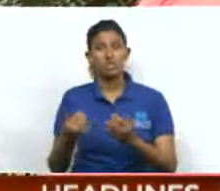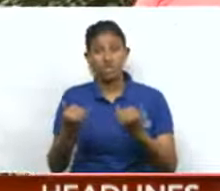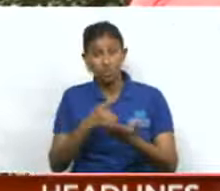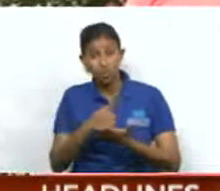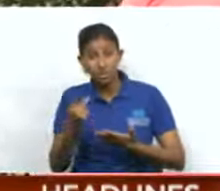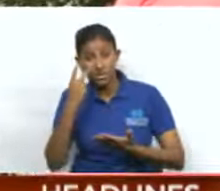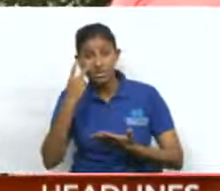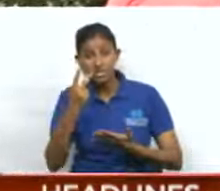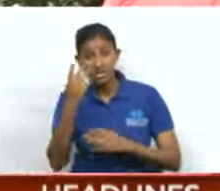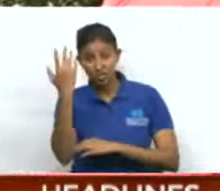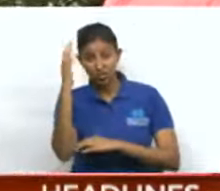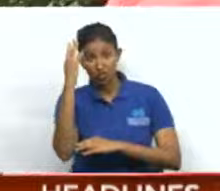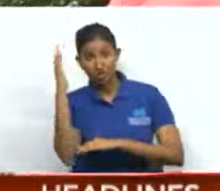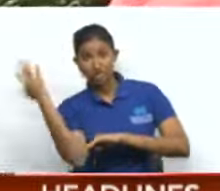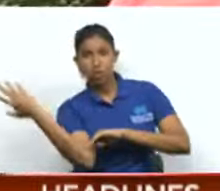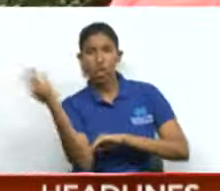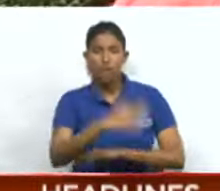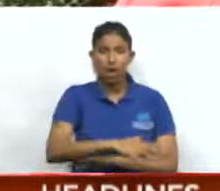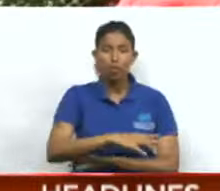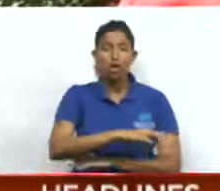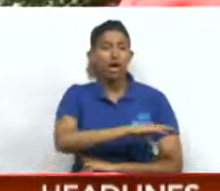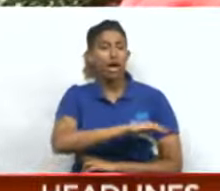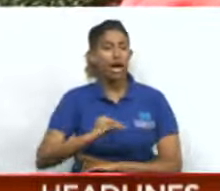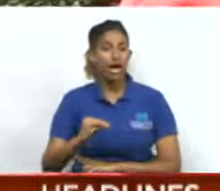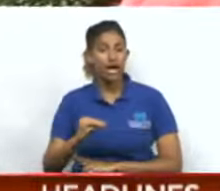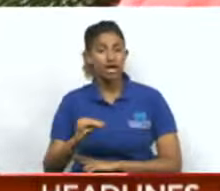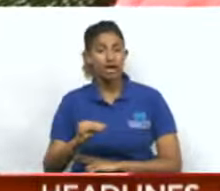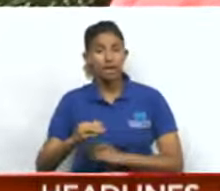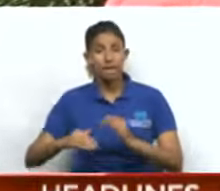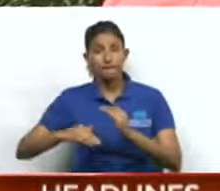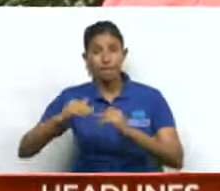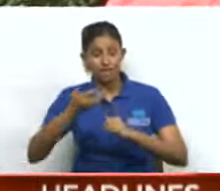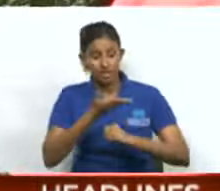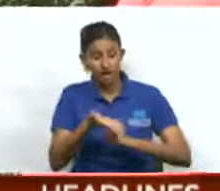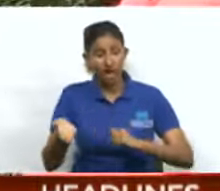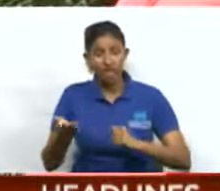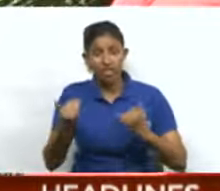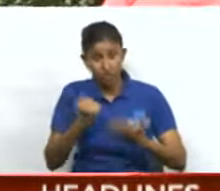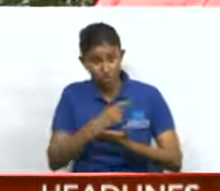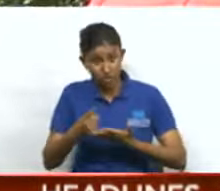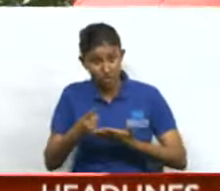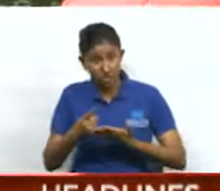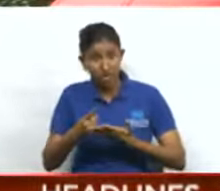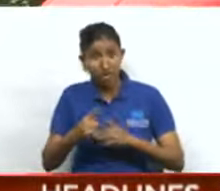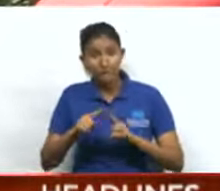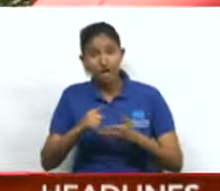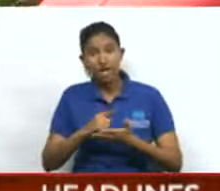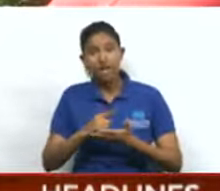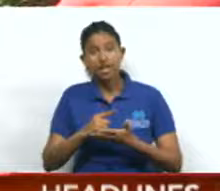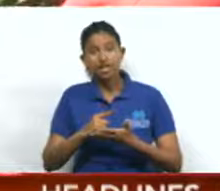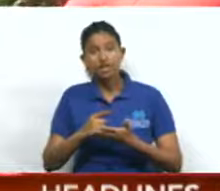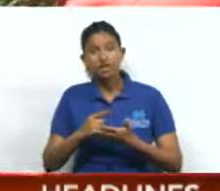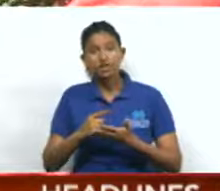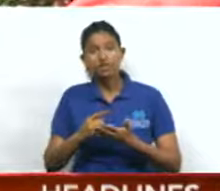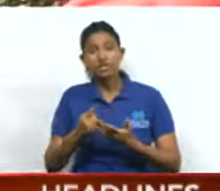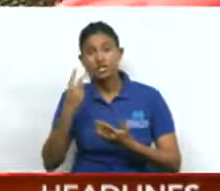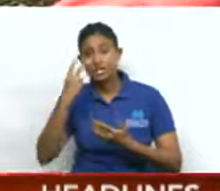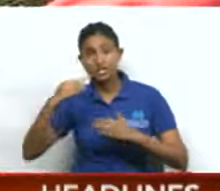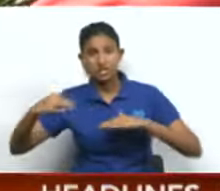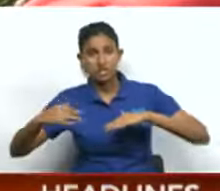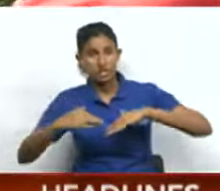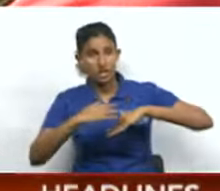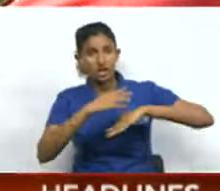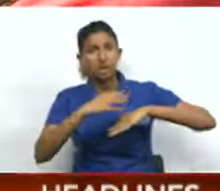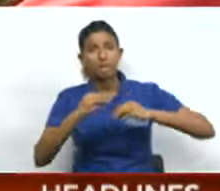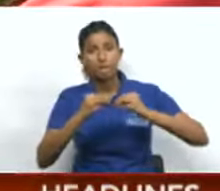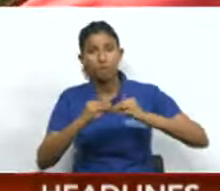And all day did good this week, last week, and this week. And more the tide get more worse, there's more,